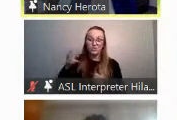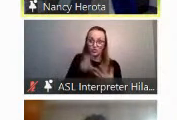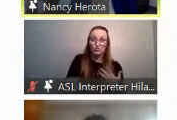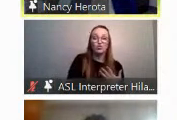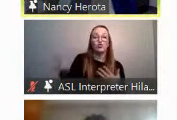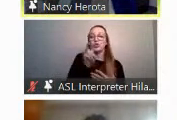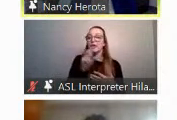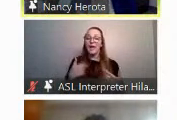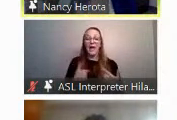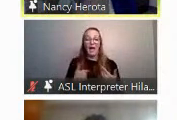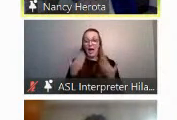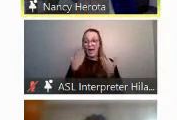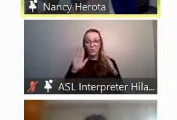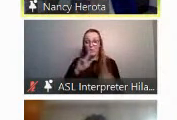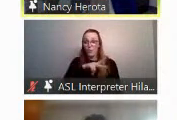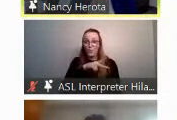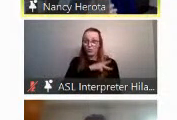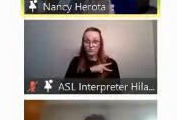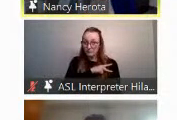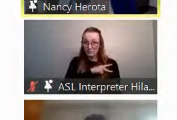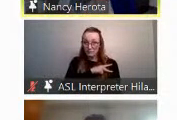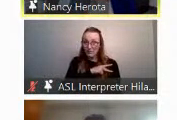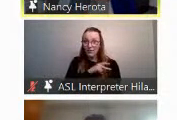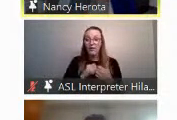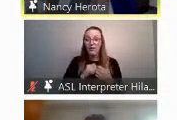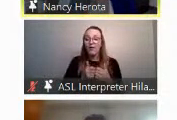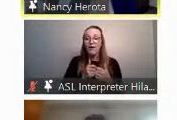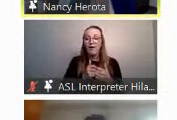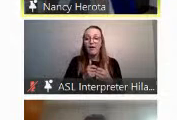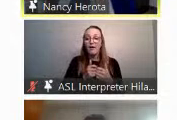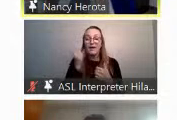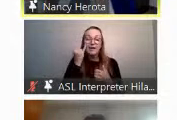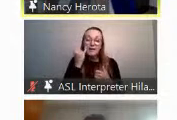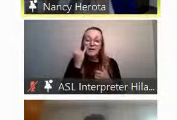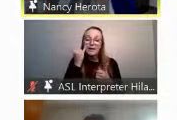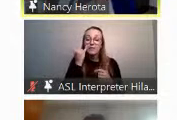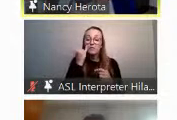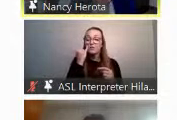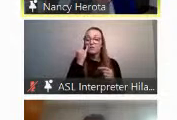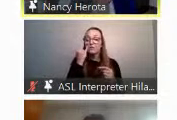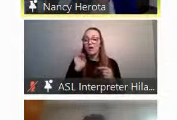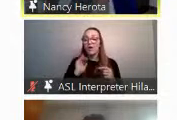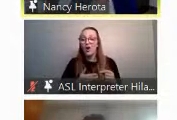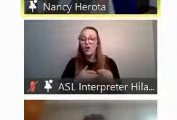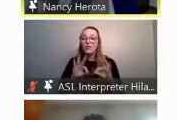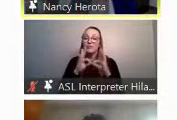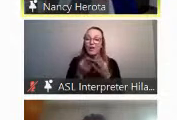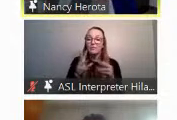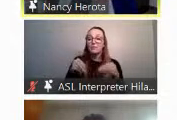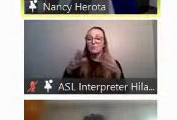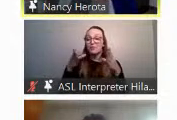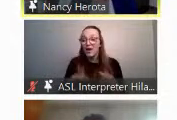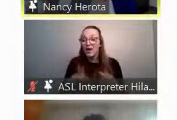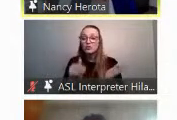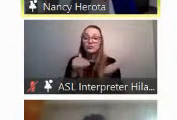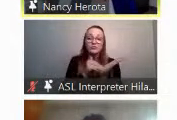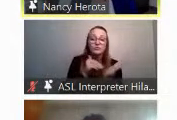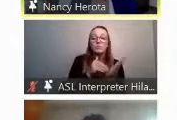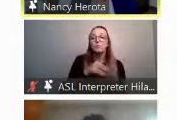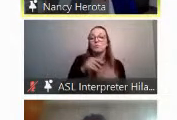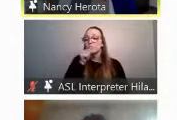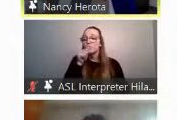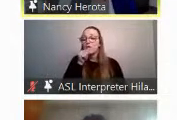know personally how knowledgeable all of our family child care providers, our private early learning